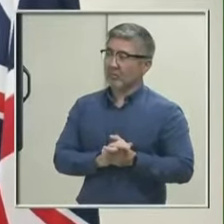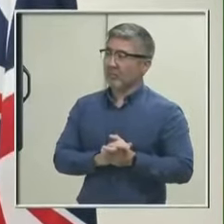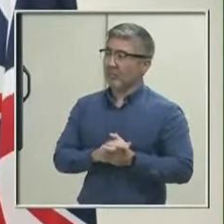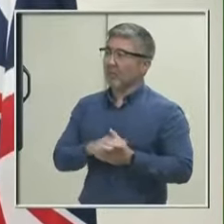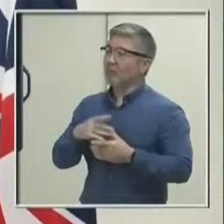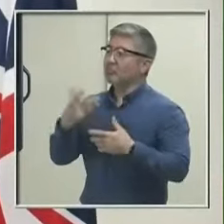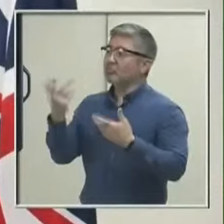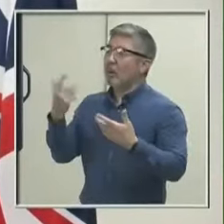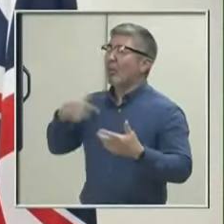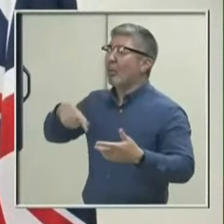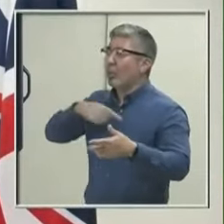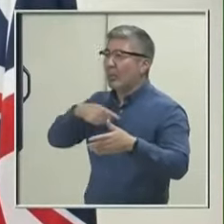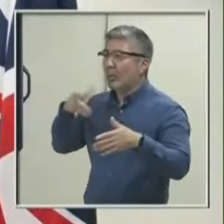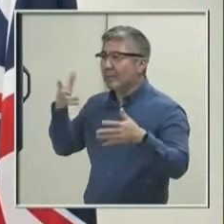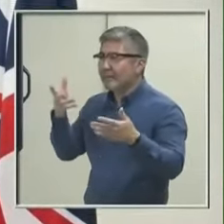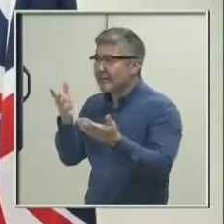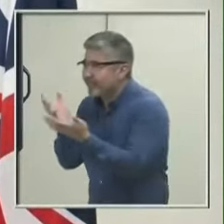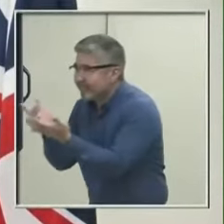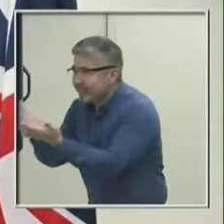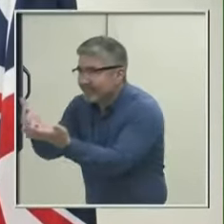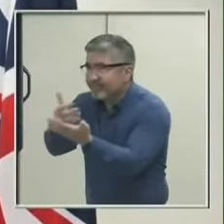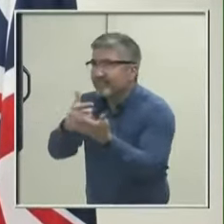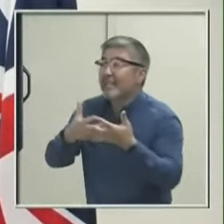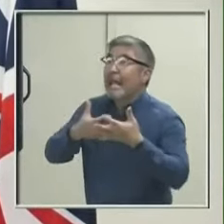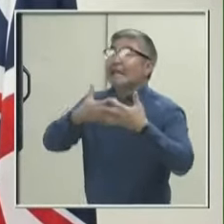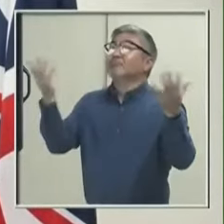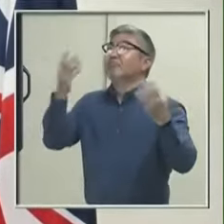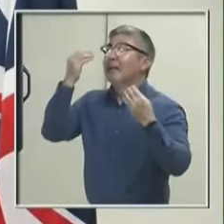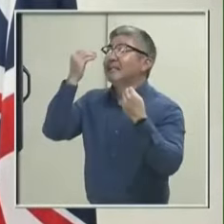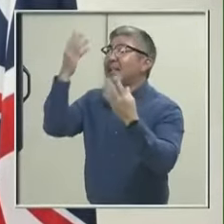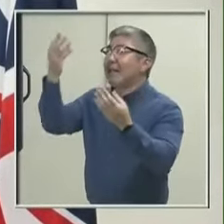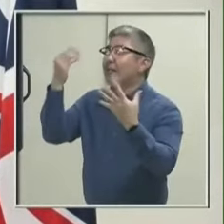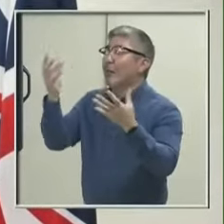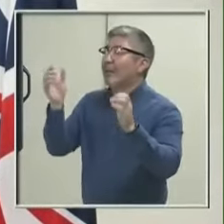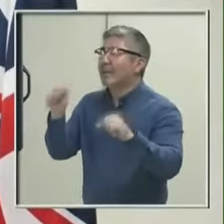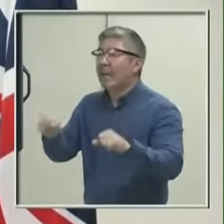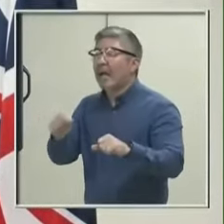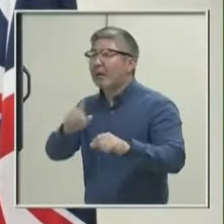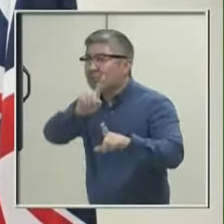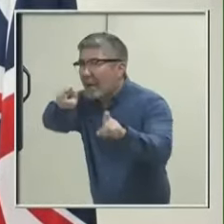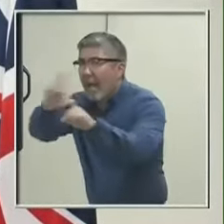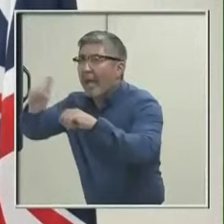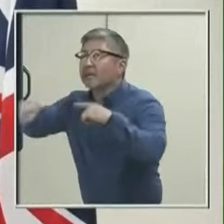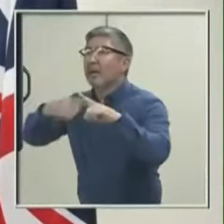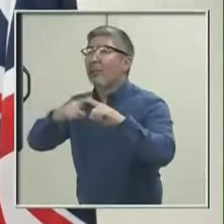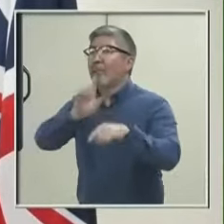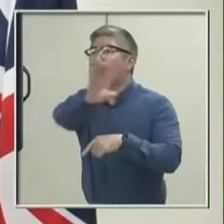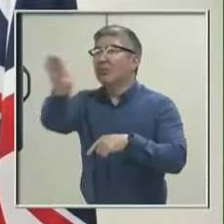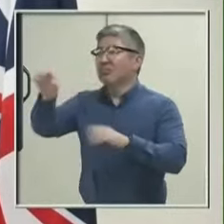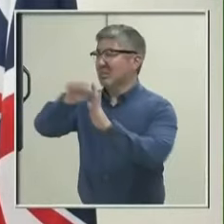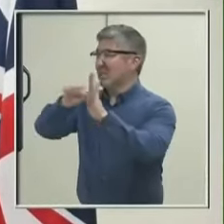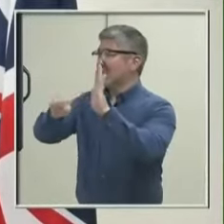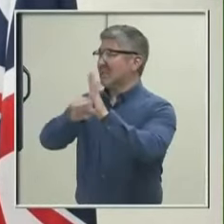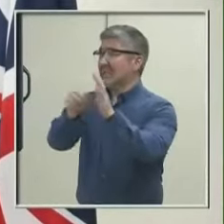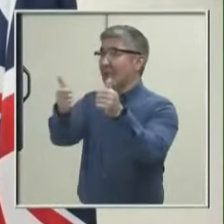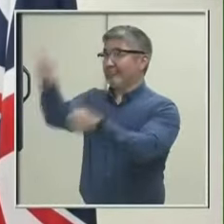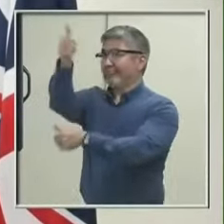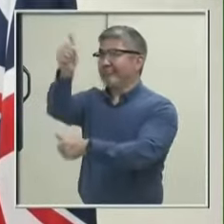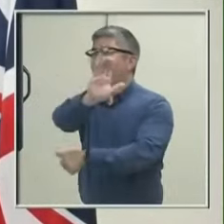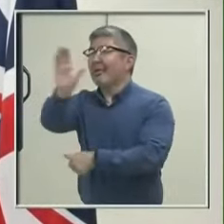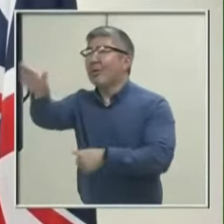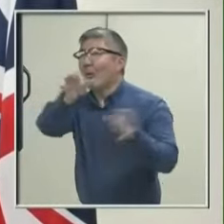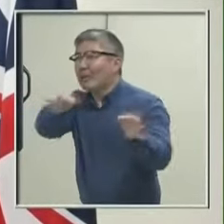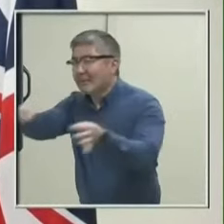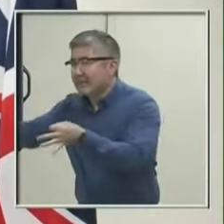with the focus on gathering as much information as possible from their decisions. And so we asked decisions related